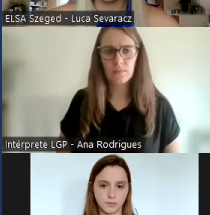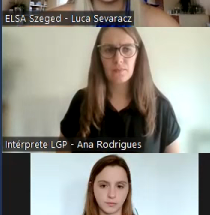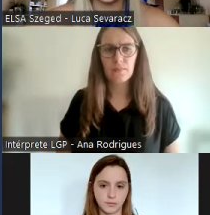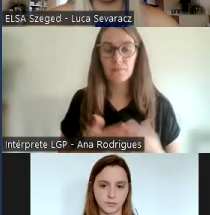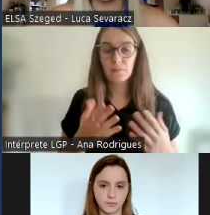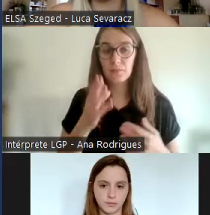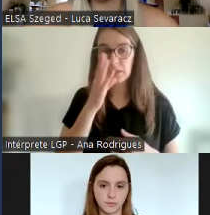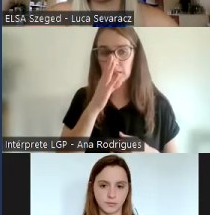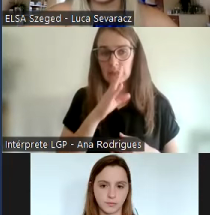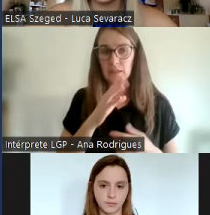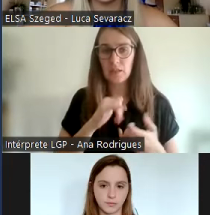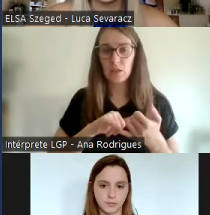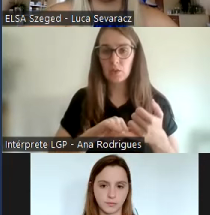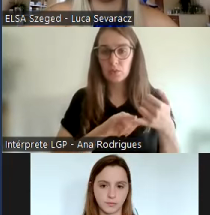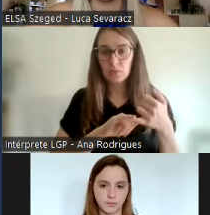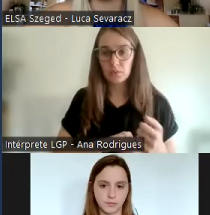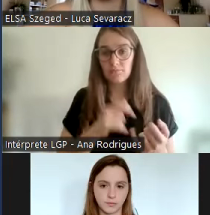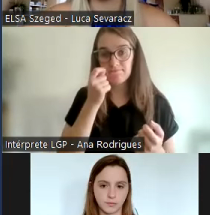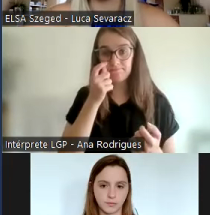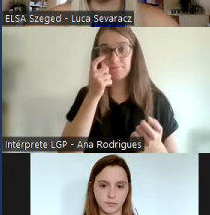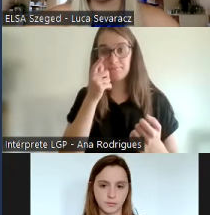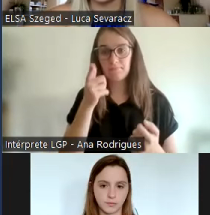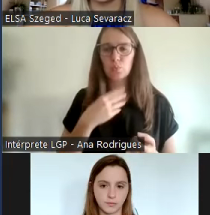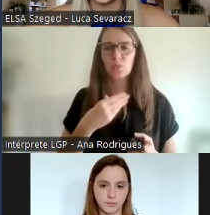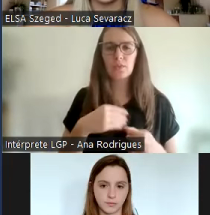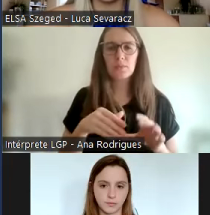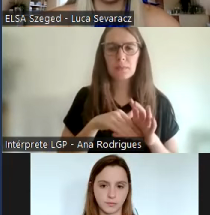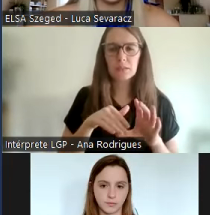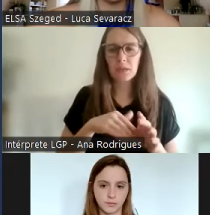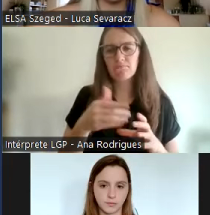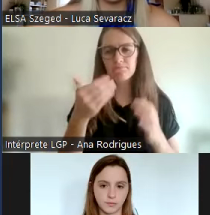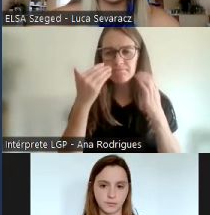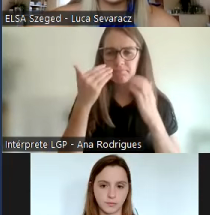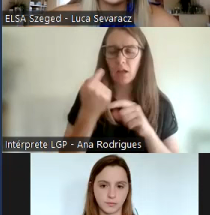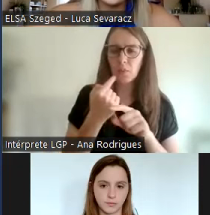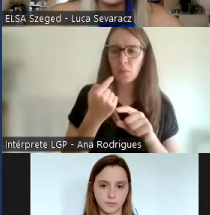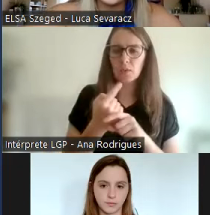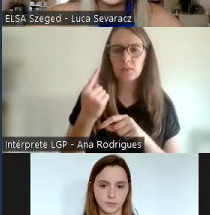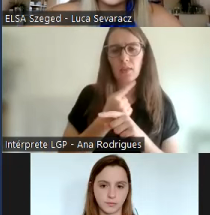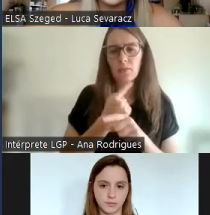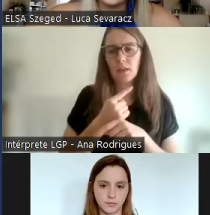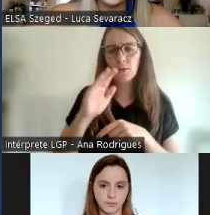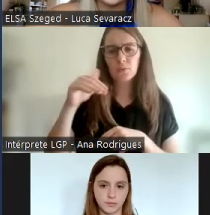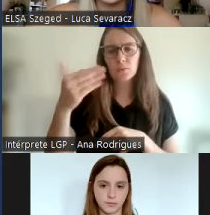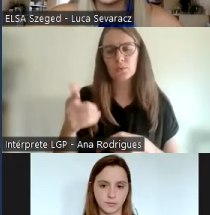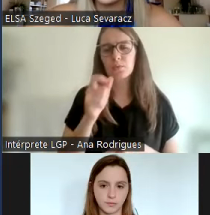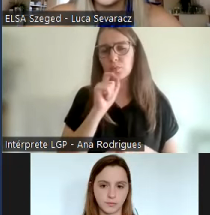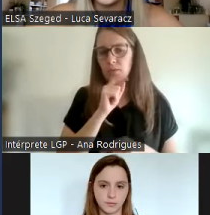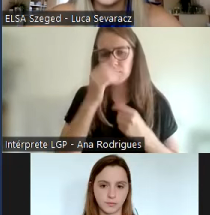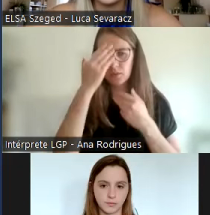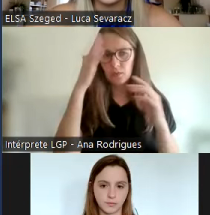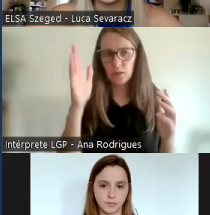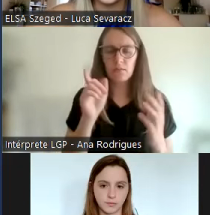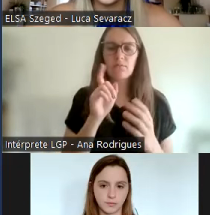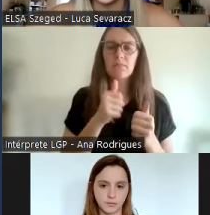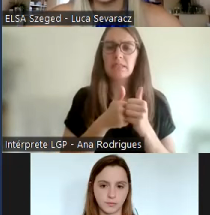If our association gets your attention and you would like to be informed about our activity in the future, please start following our social